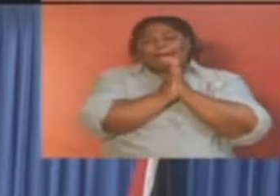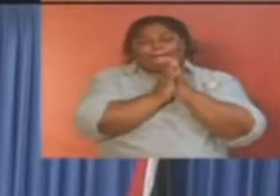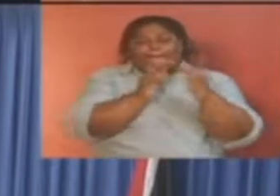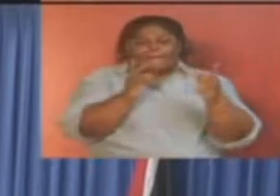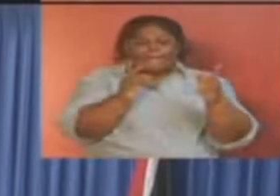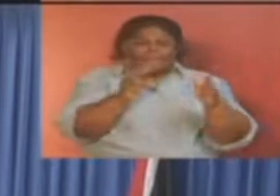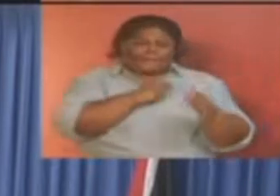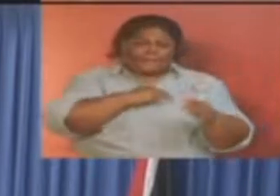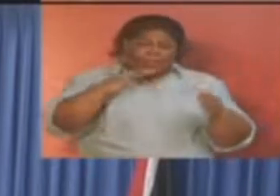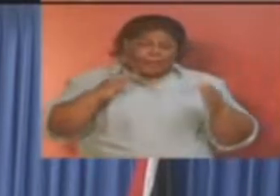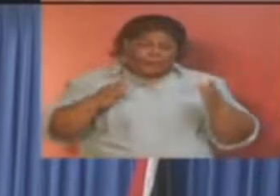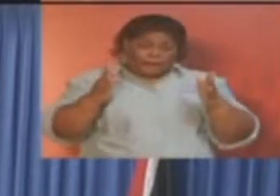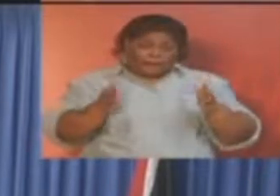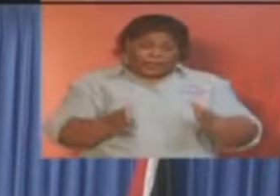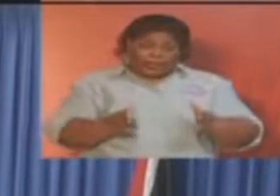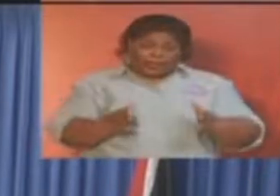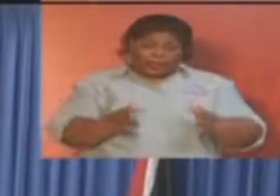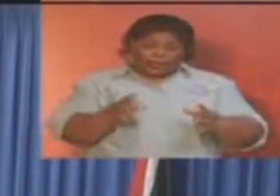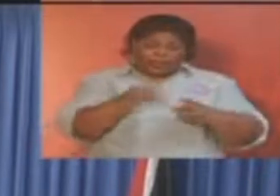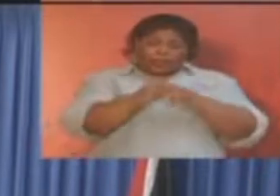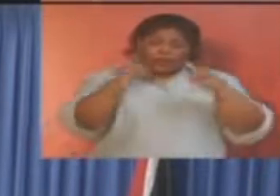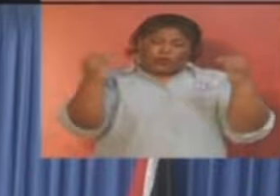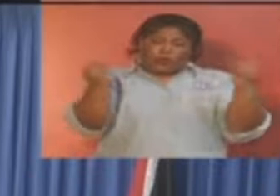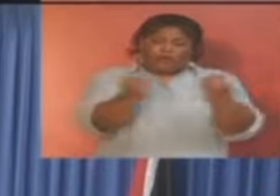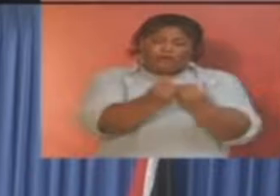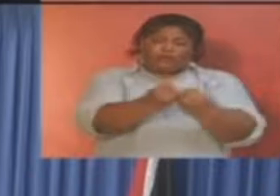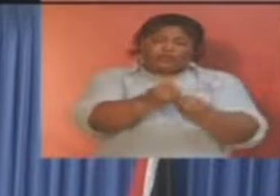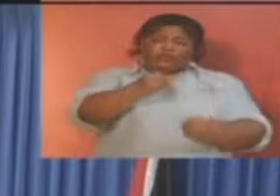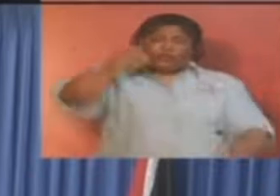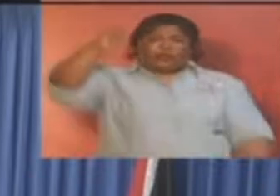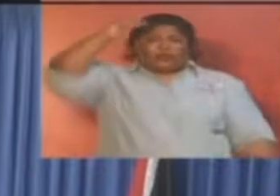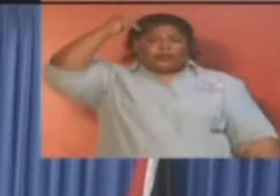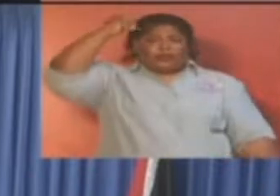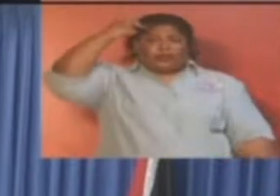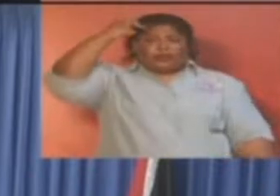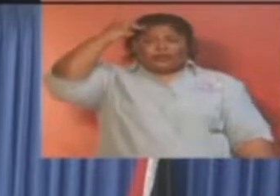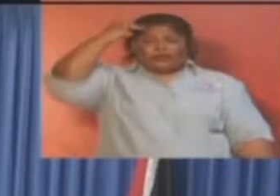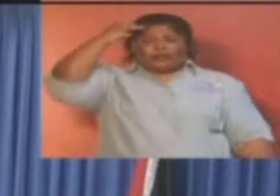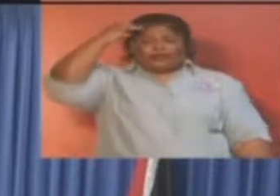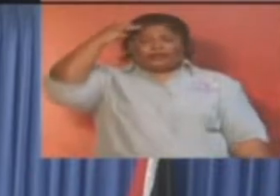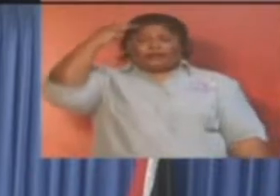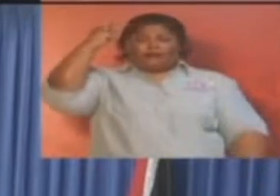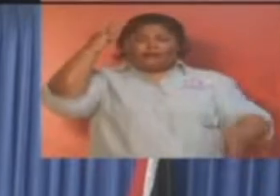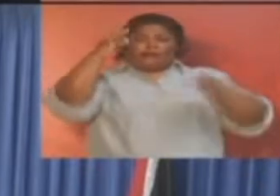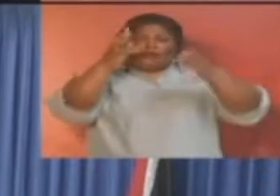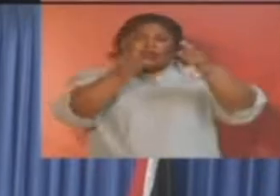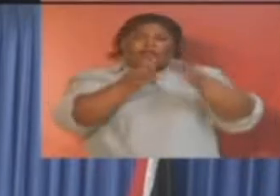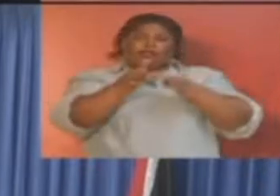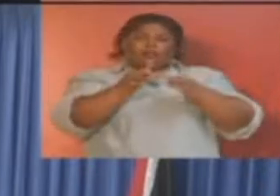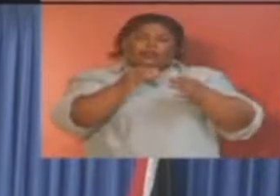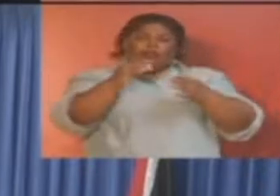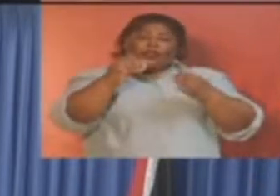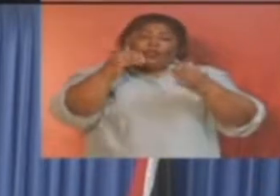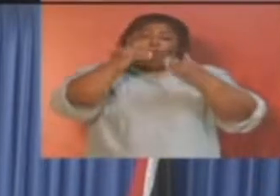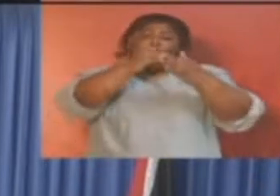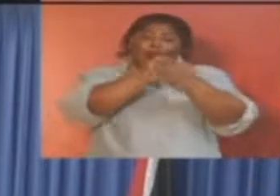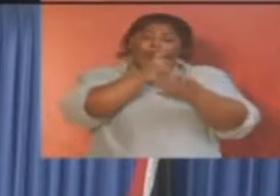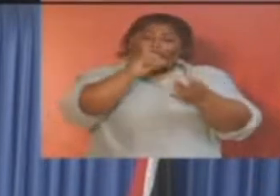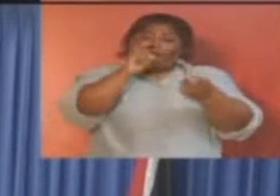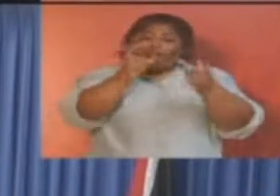the Minister in the Office of the Prime Minister to go into the details of the adjustments that we